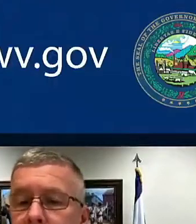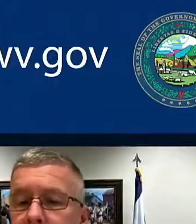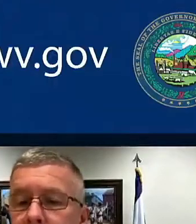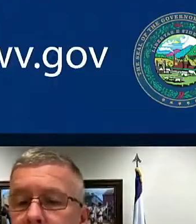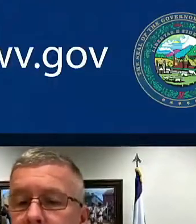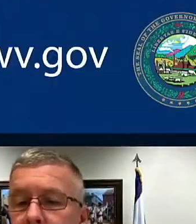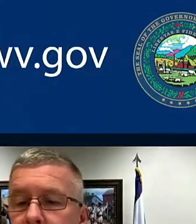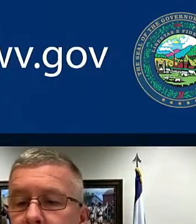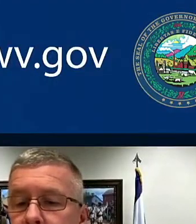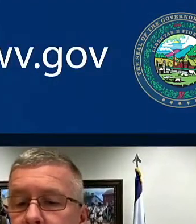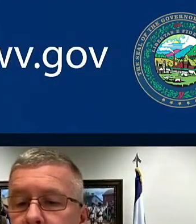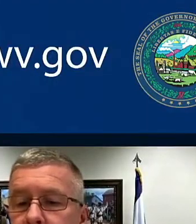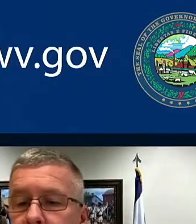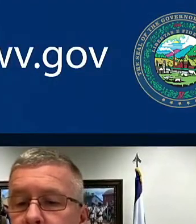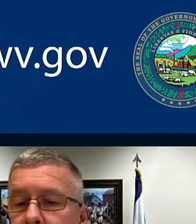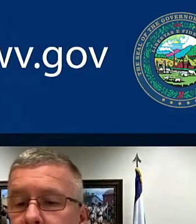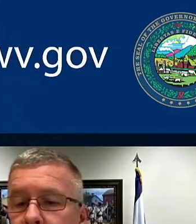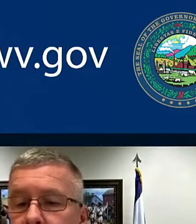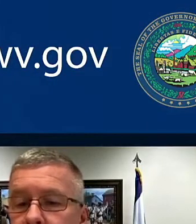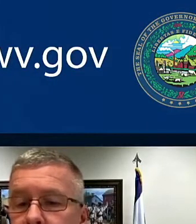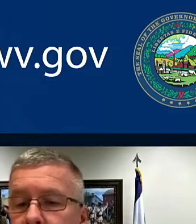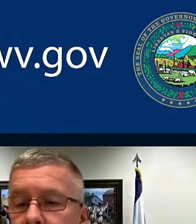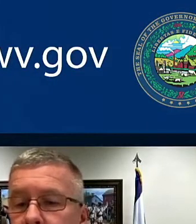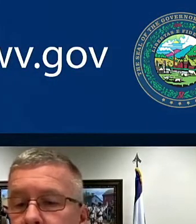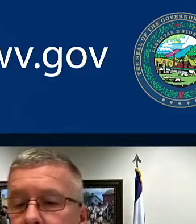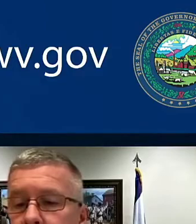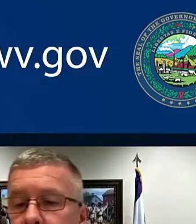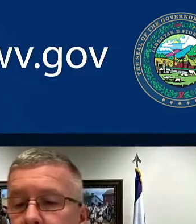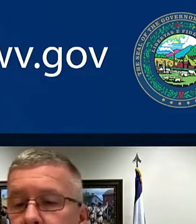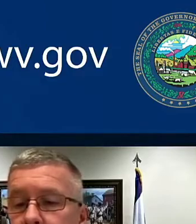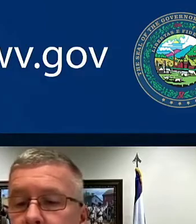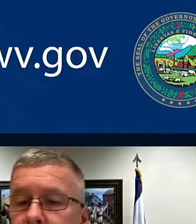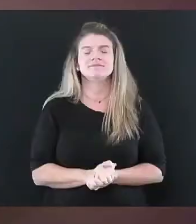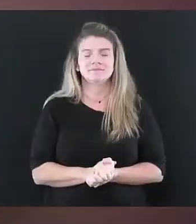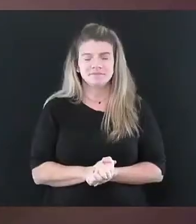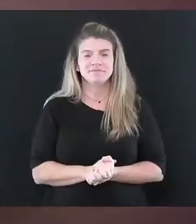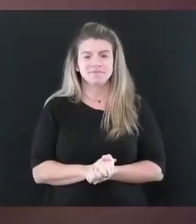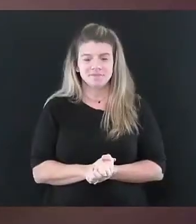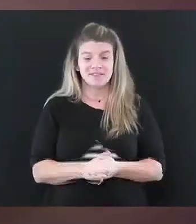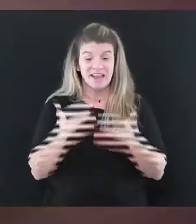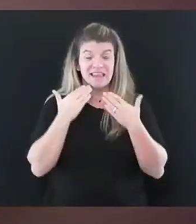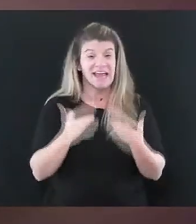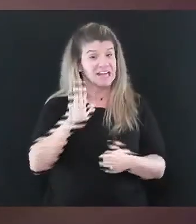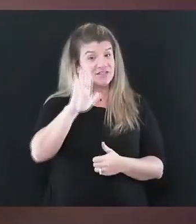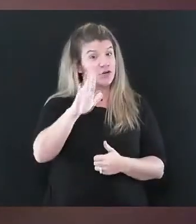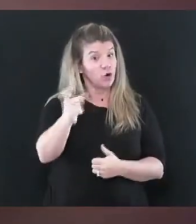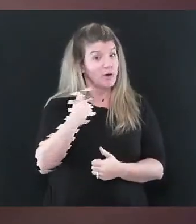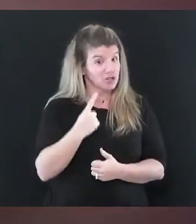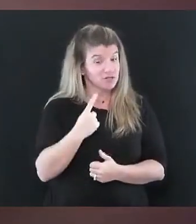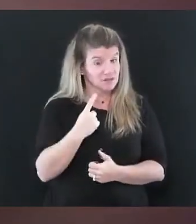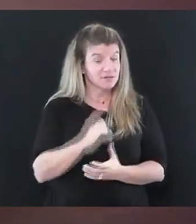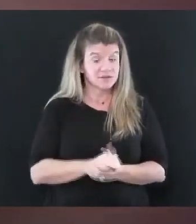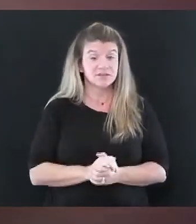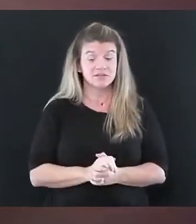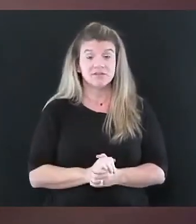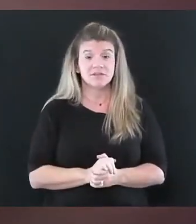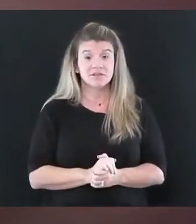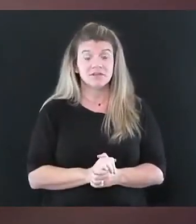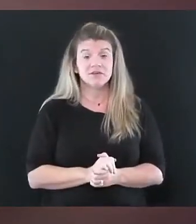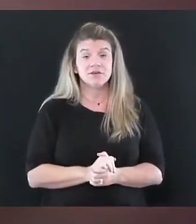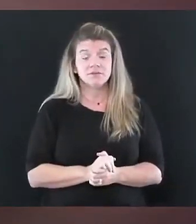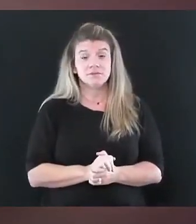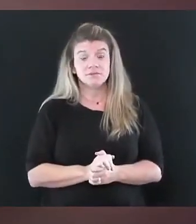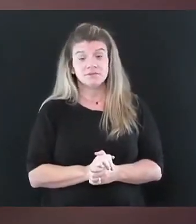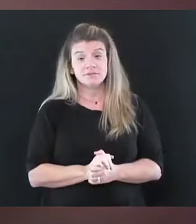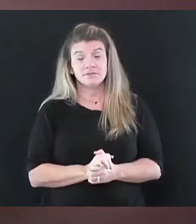Dr. Marsh, please. Governor, are you ready? Okay. So thanks, Steve, for the question. You know,